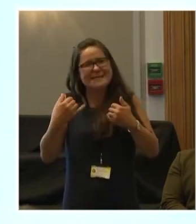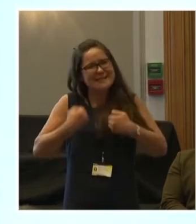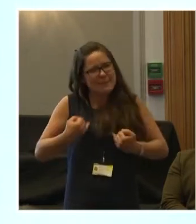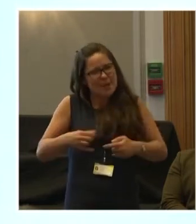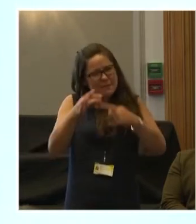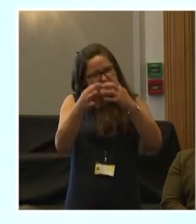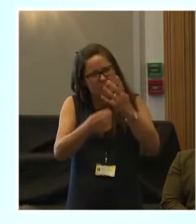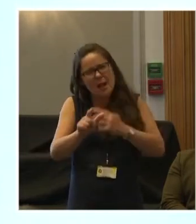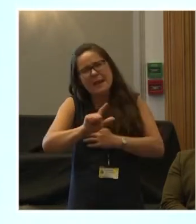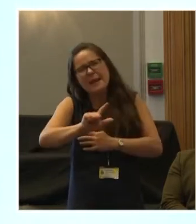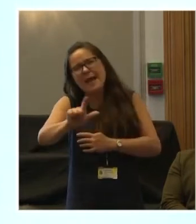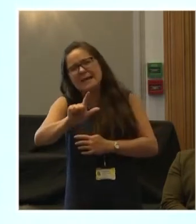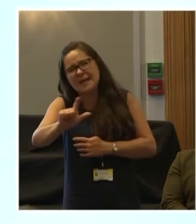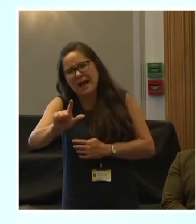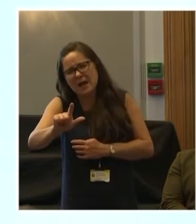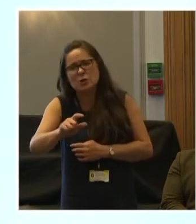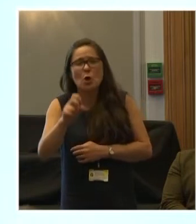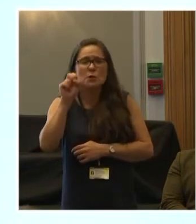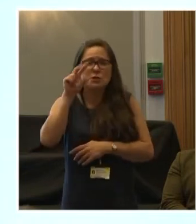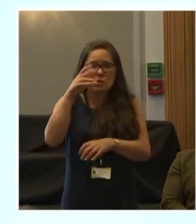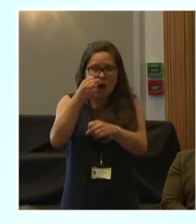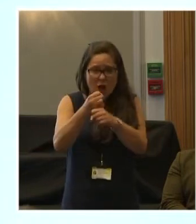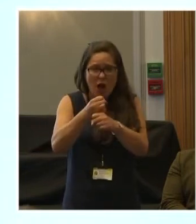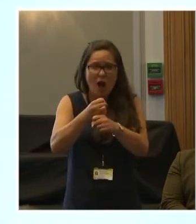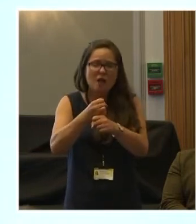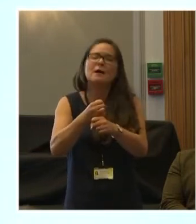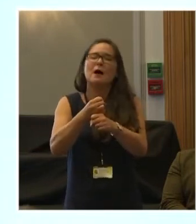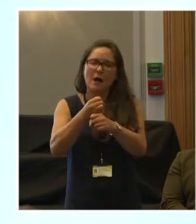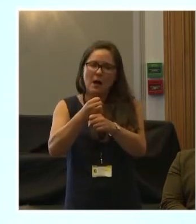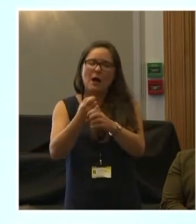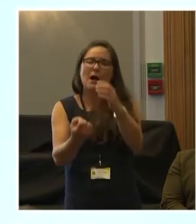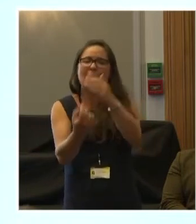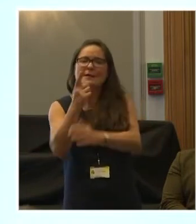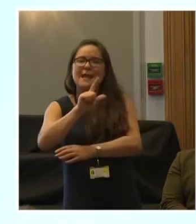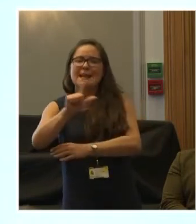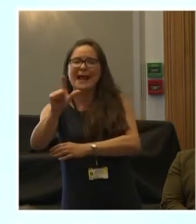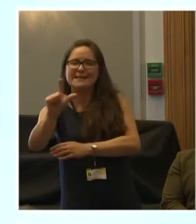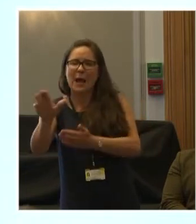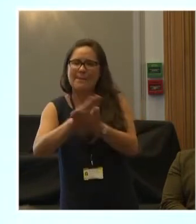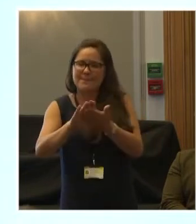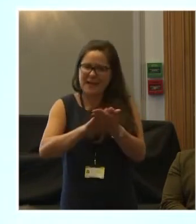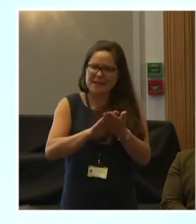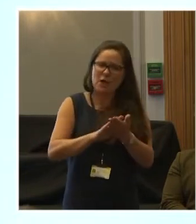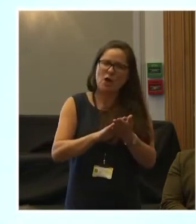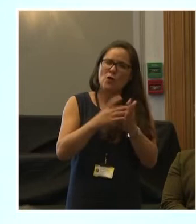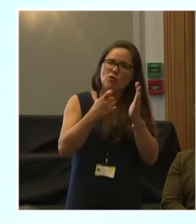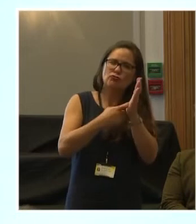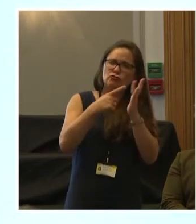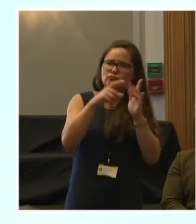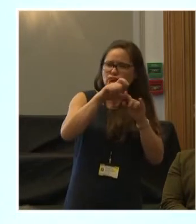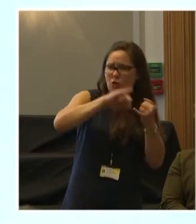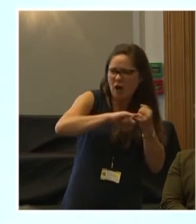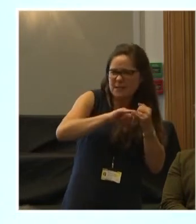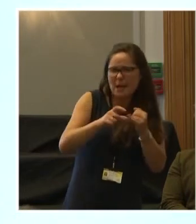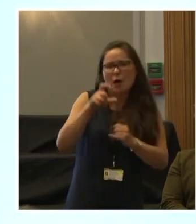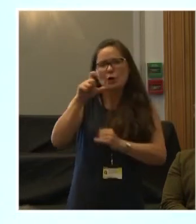with later onset Stargardt, bits of the genetic code are mistakenly skipped. So like a recipe with steps missing, the resulting protein